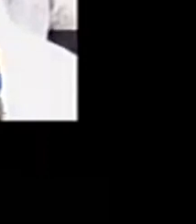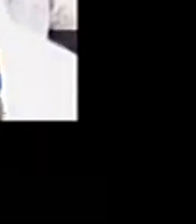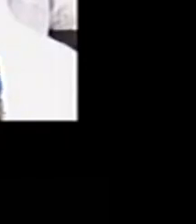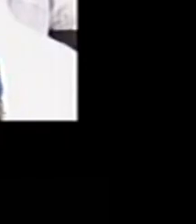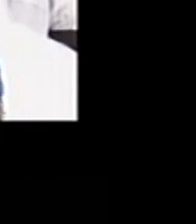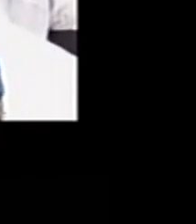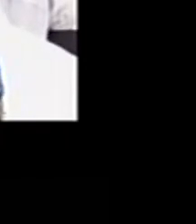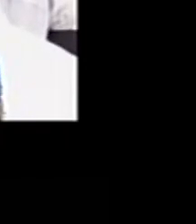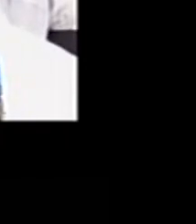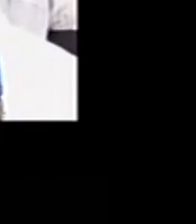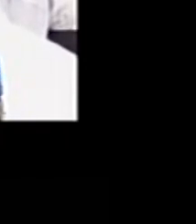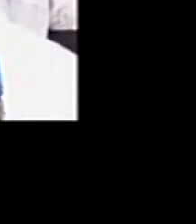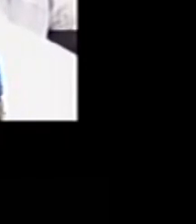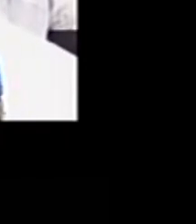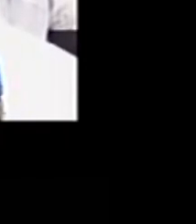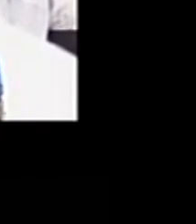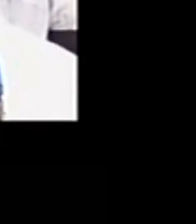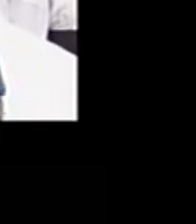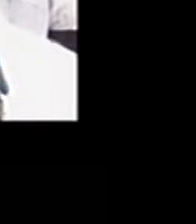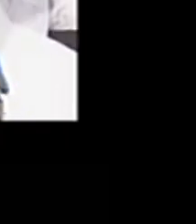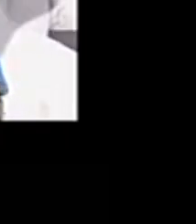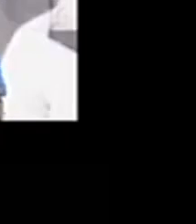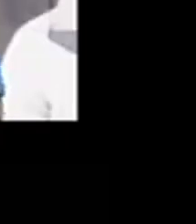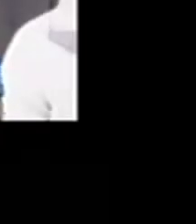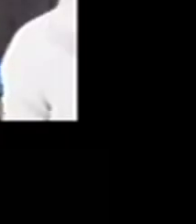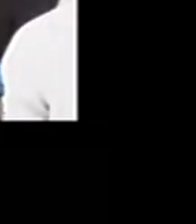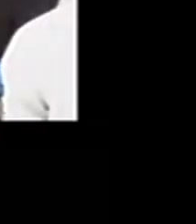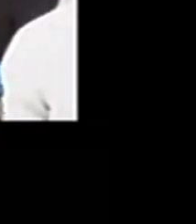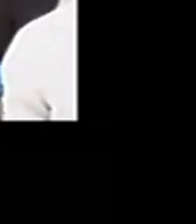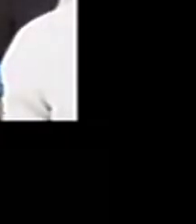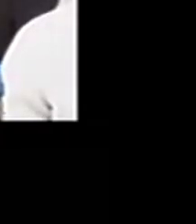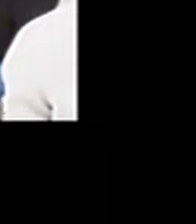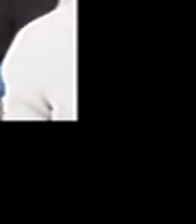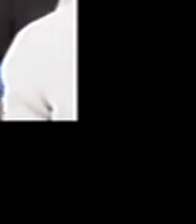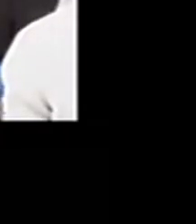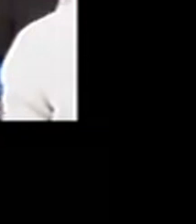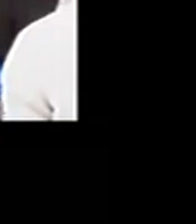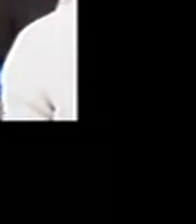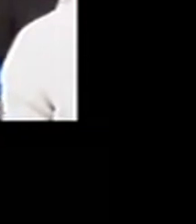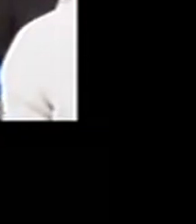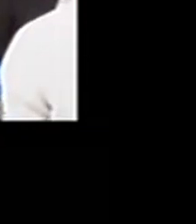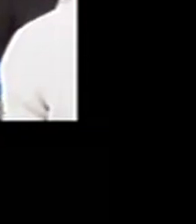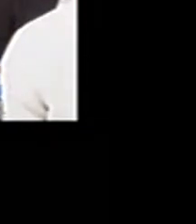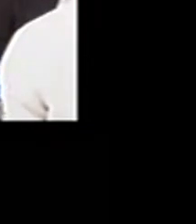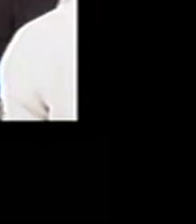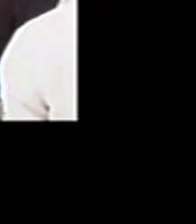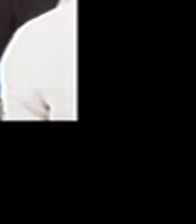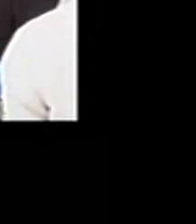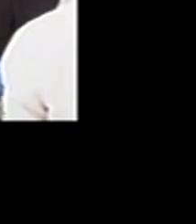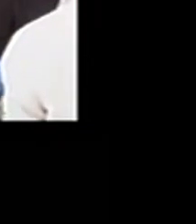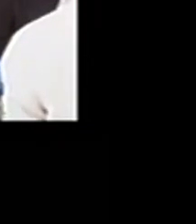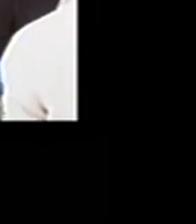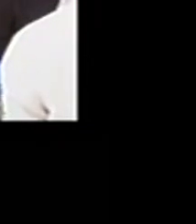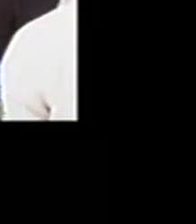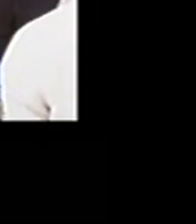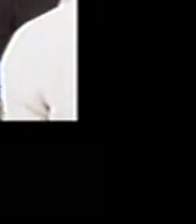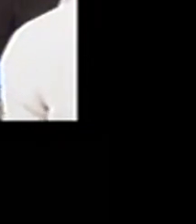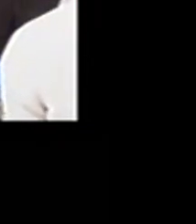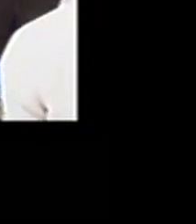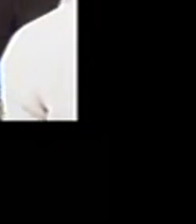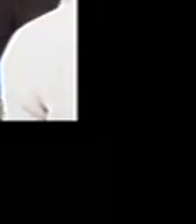failures, disappointments and fears, accept your condition with a multitude. He will not